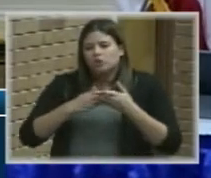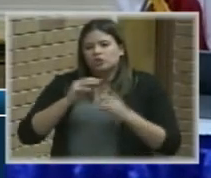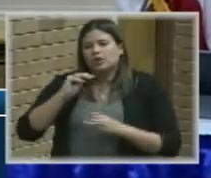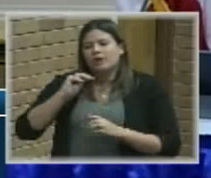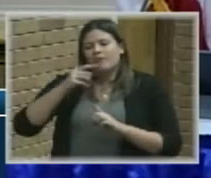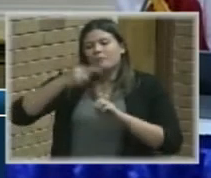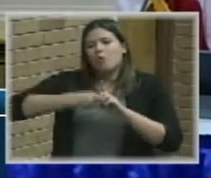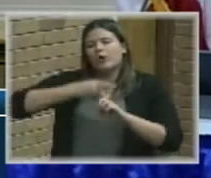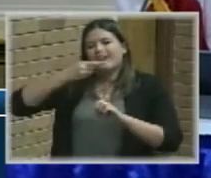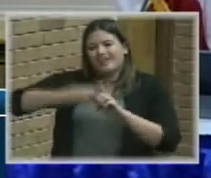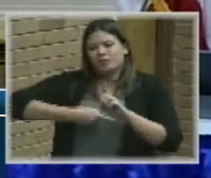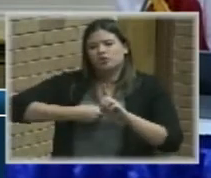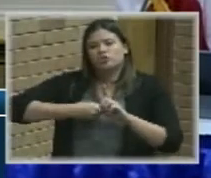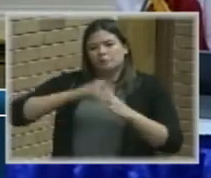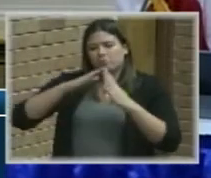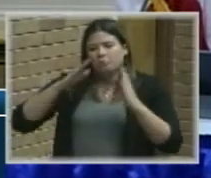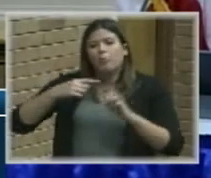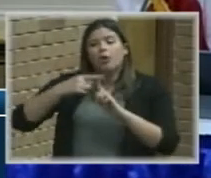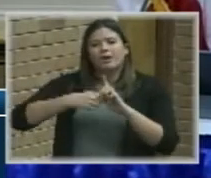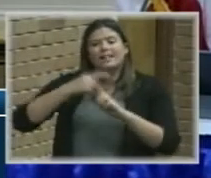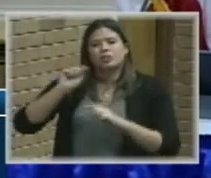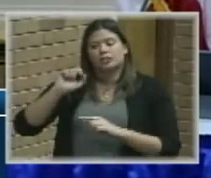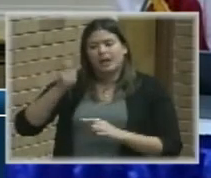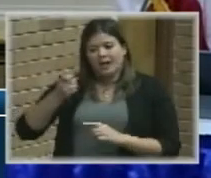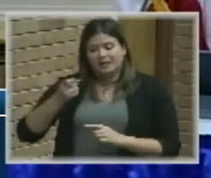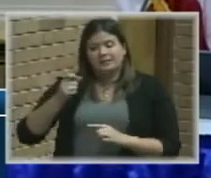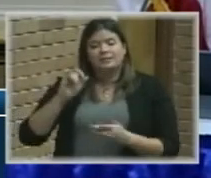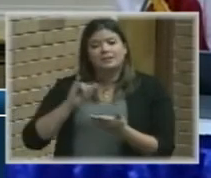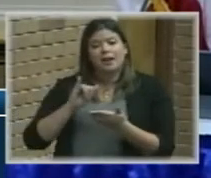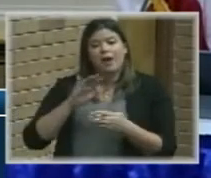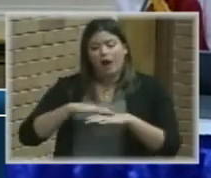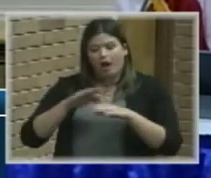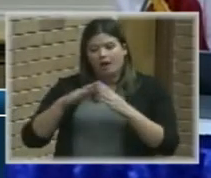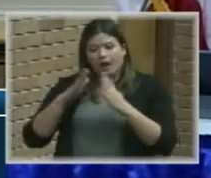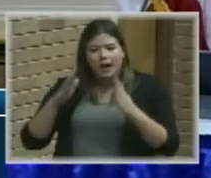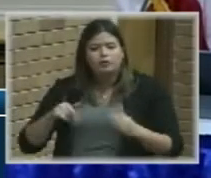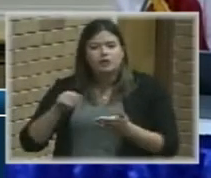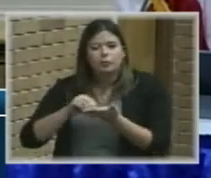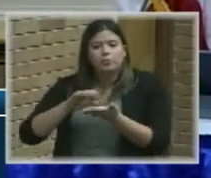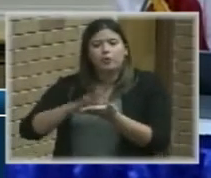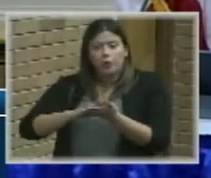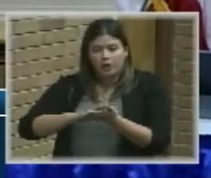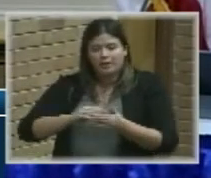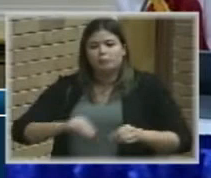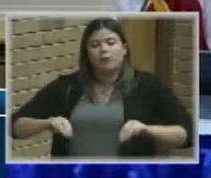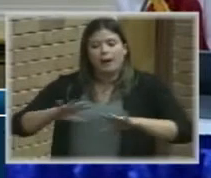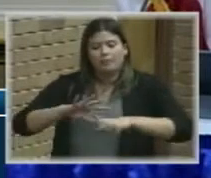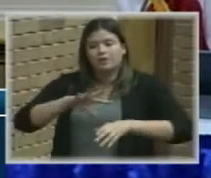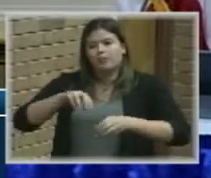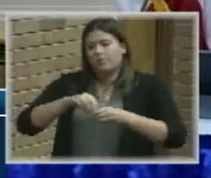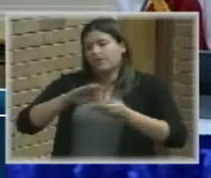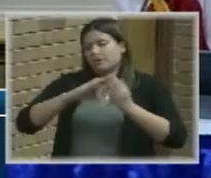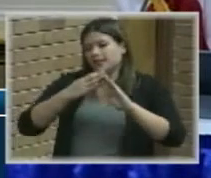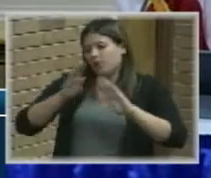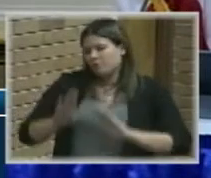on mortgages that are recorded for properties in the town of Brighton. Those may be